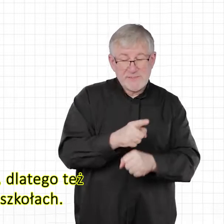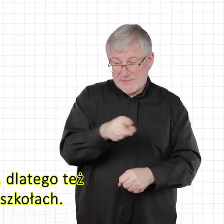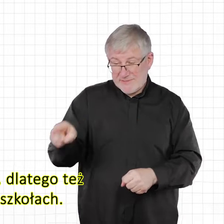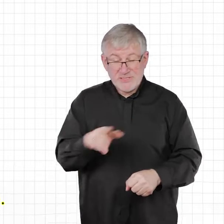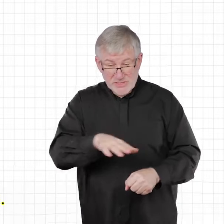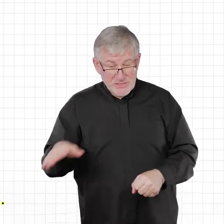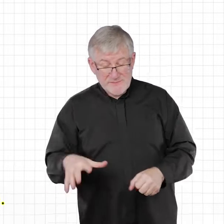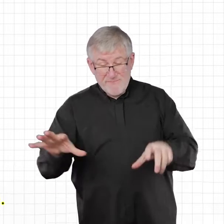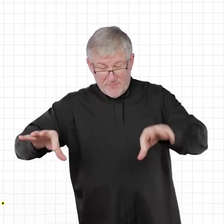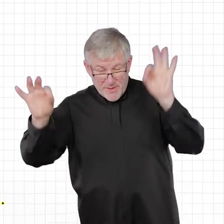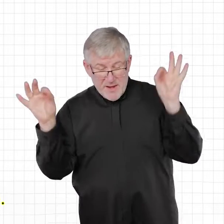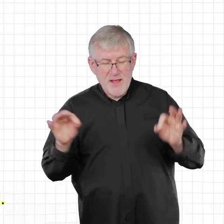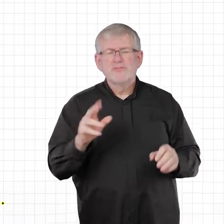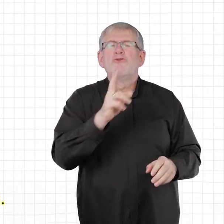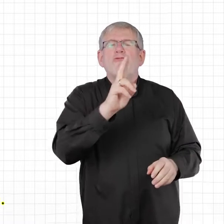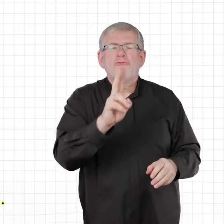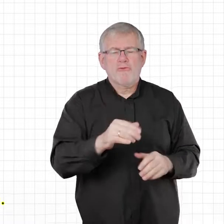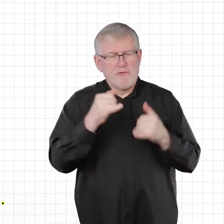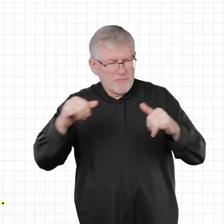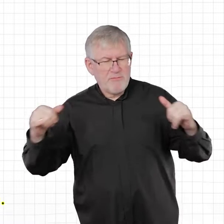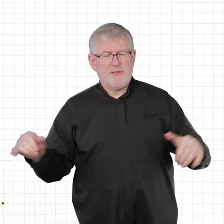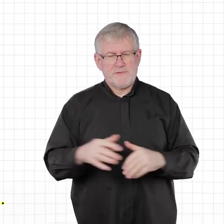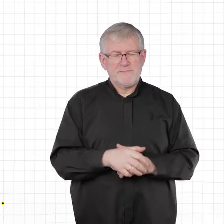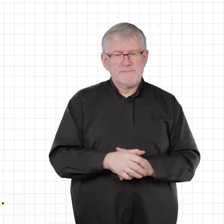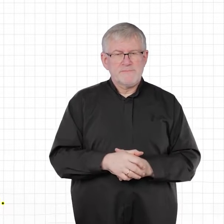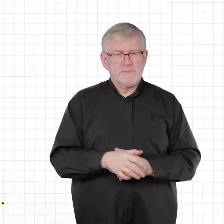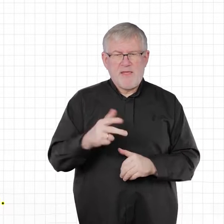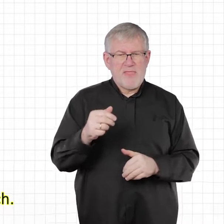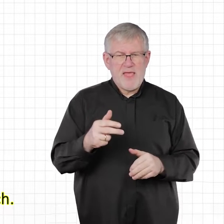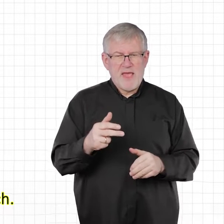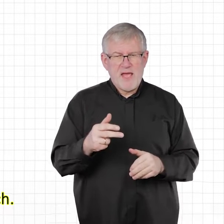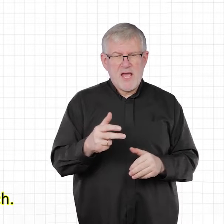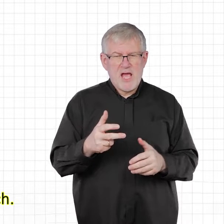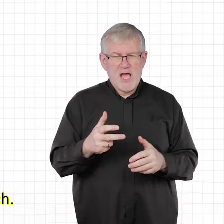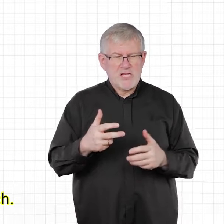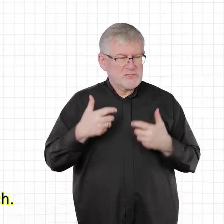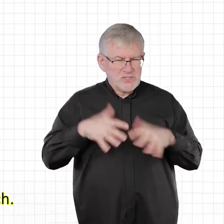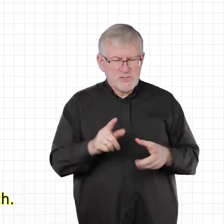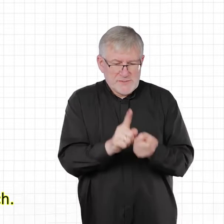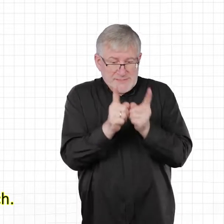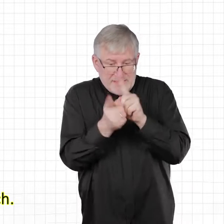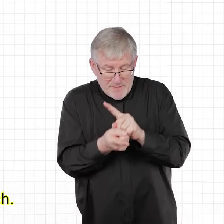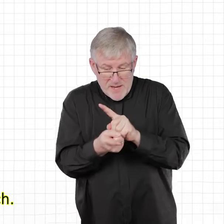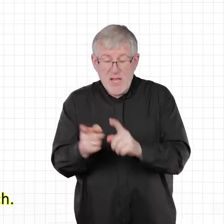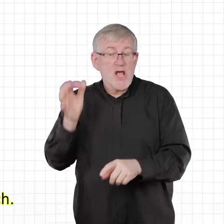all the schools. They want to have much more violence prevention. They